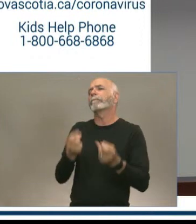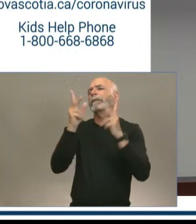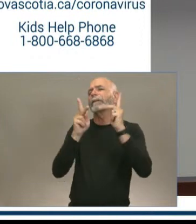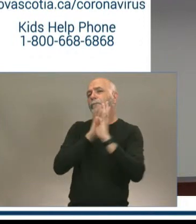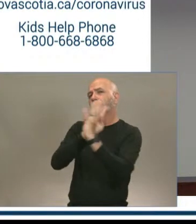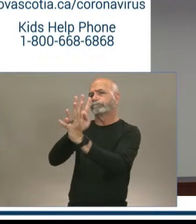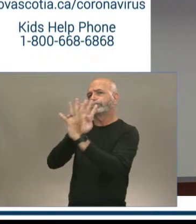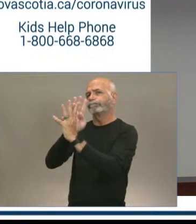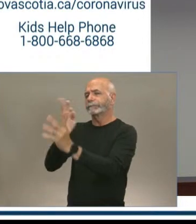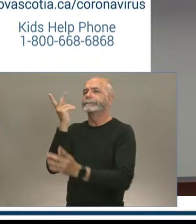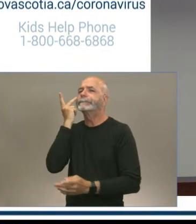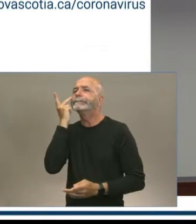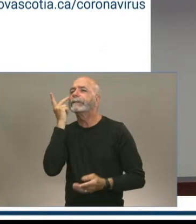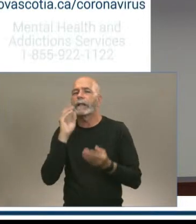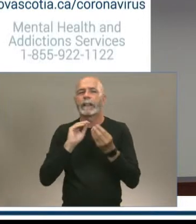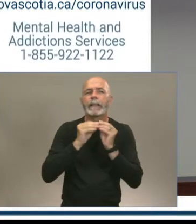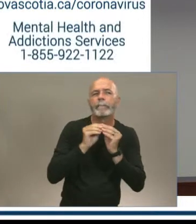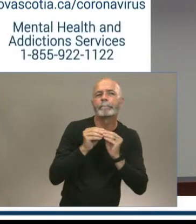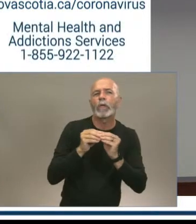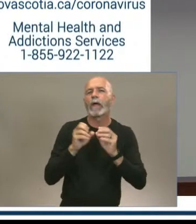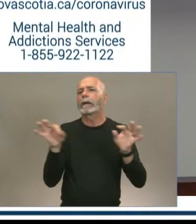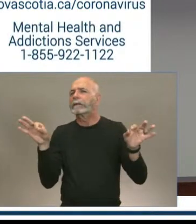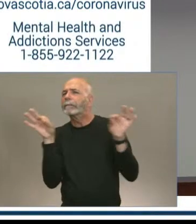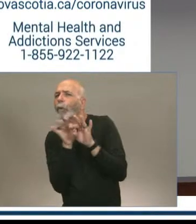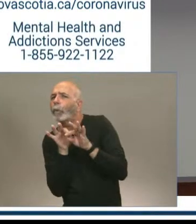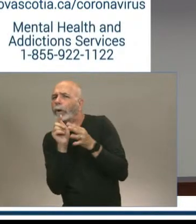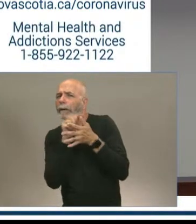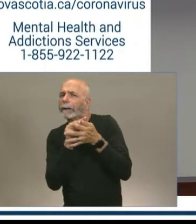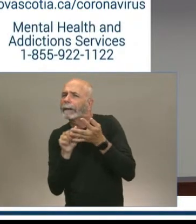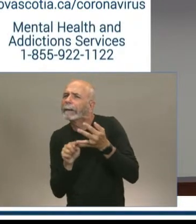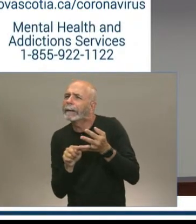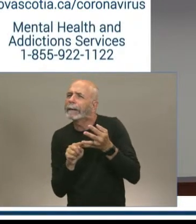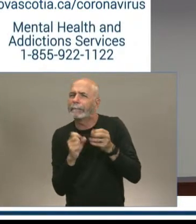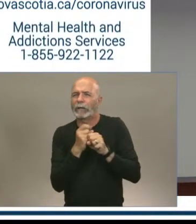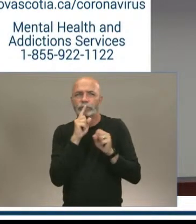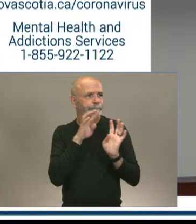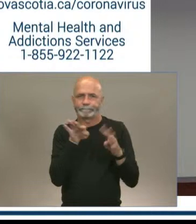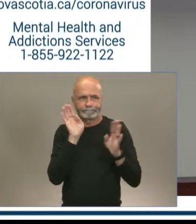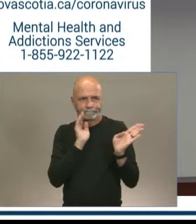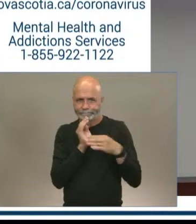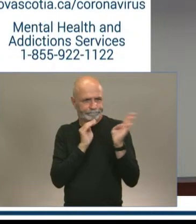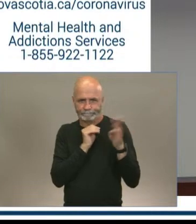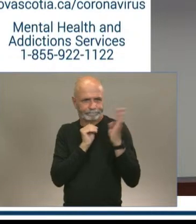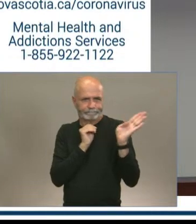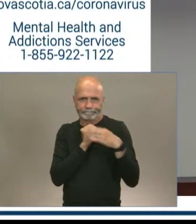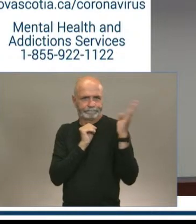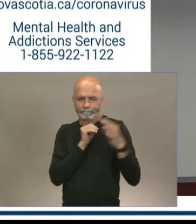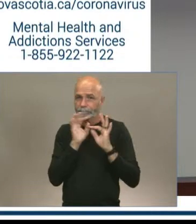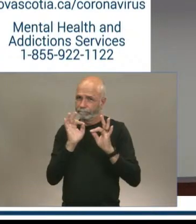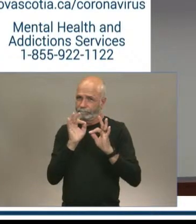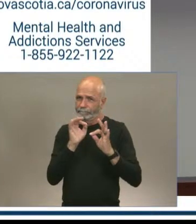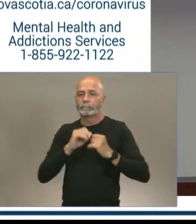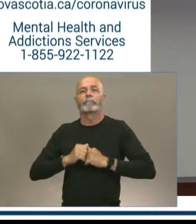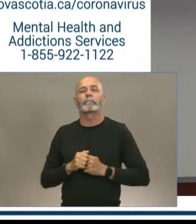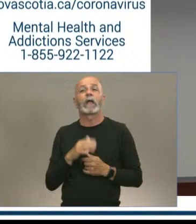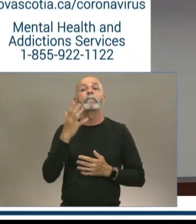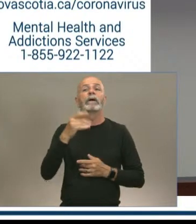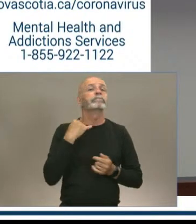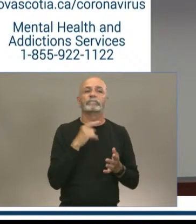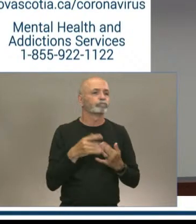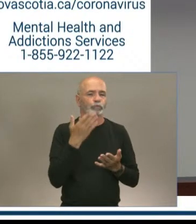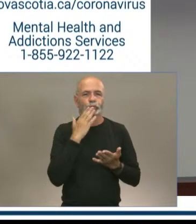what's necessary to do this kind of monitoring and spot checking of various travelers as they